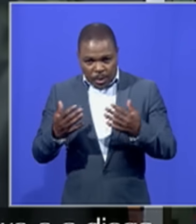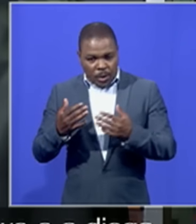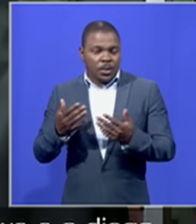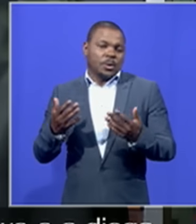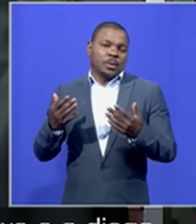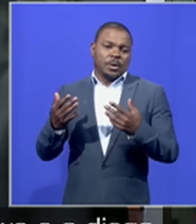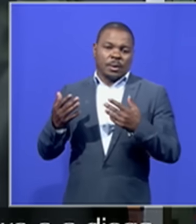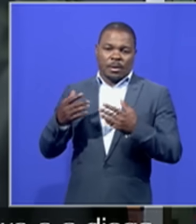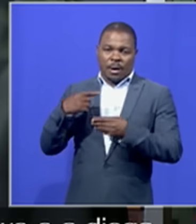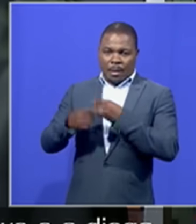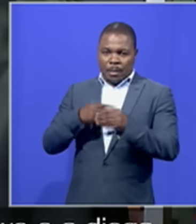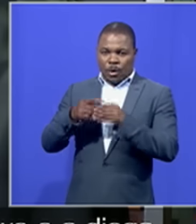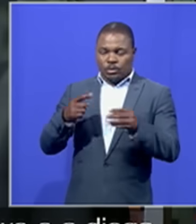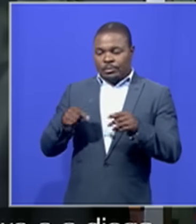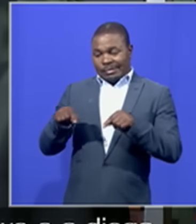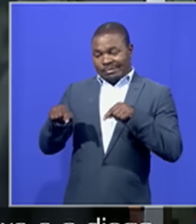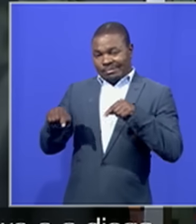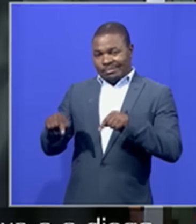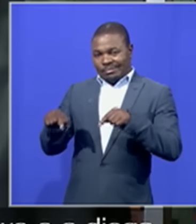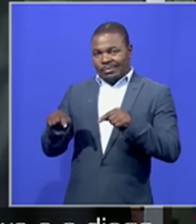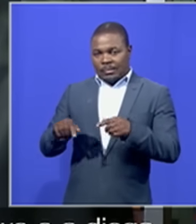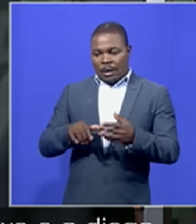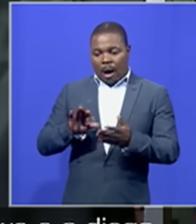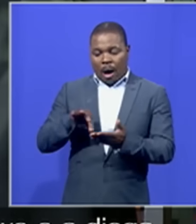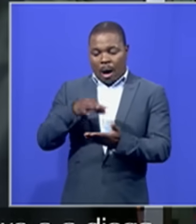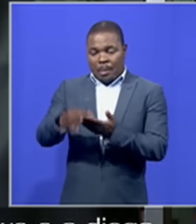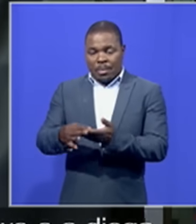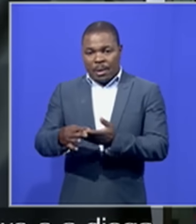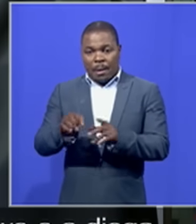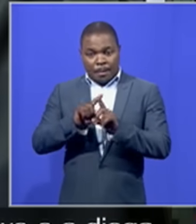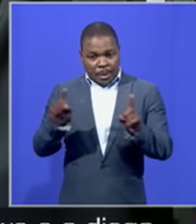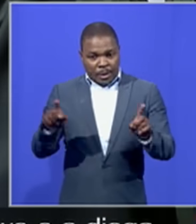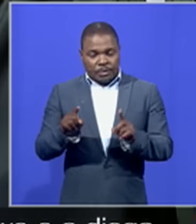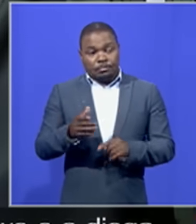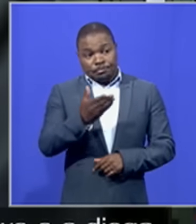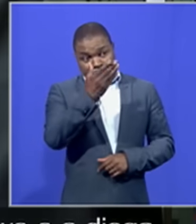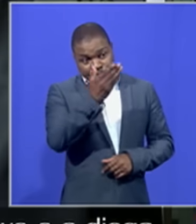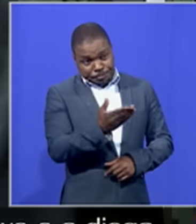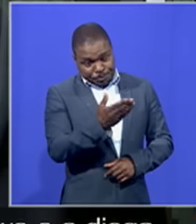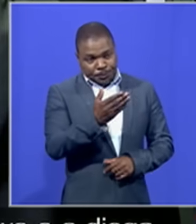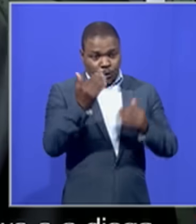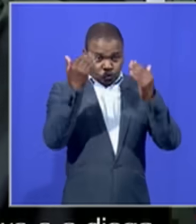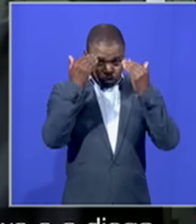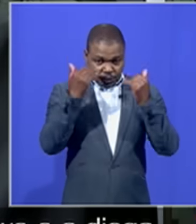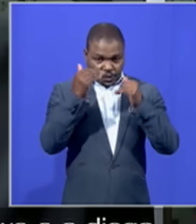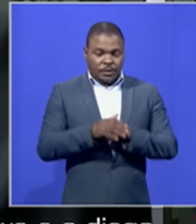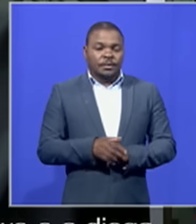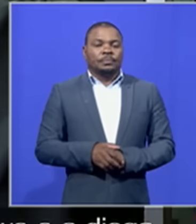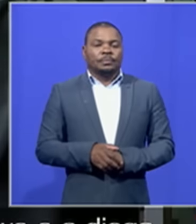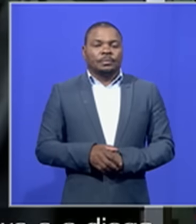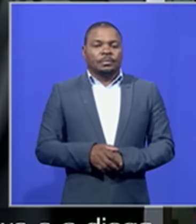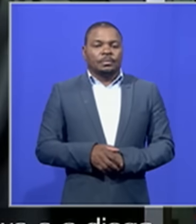the merits of the application. However, Your Worship, there is